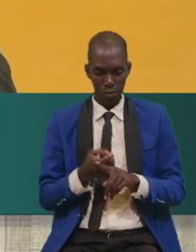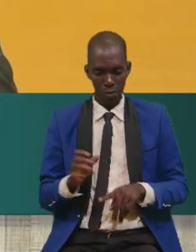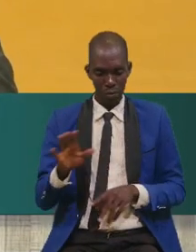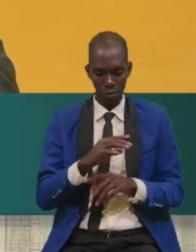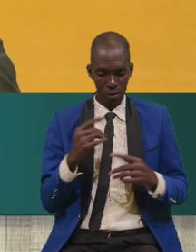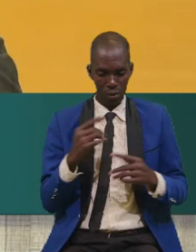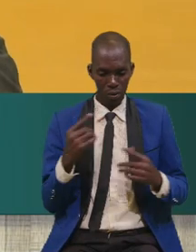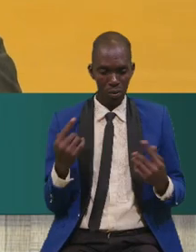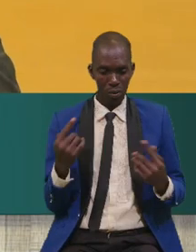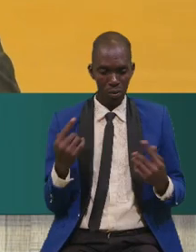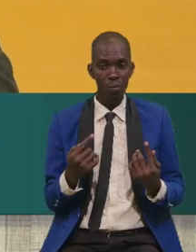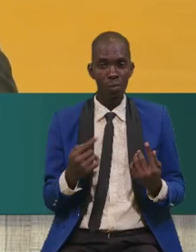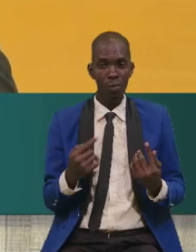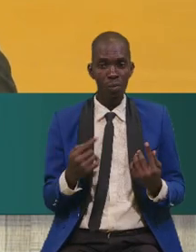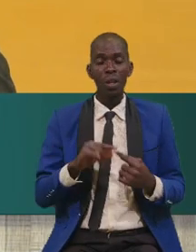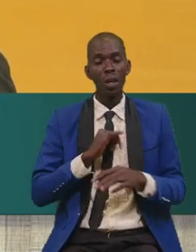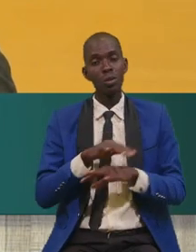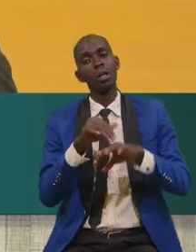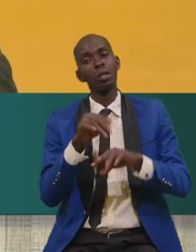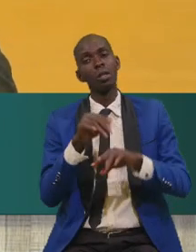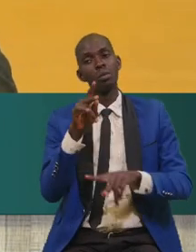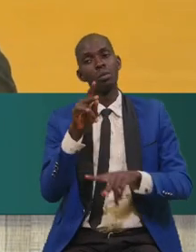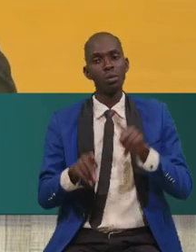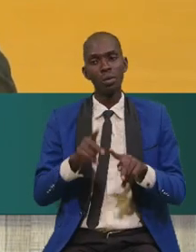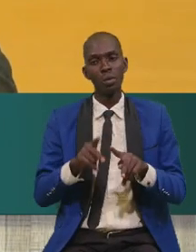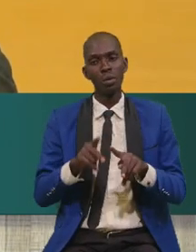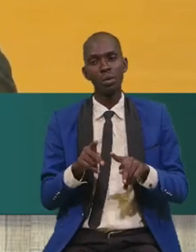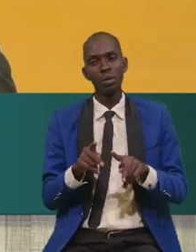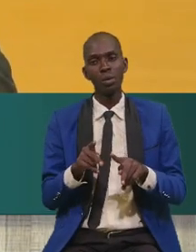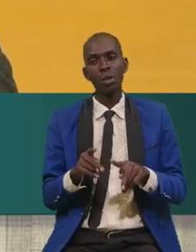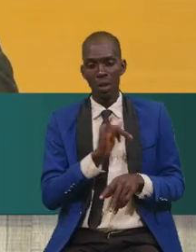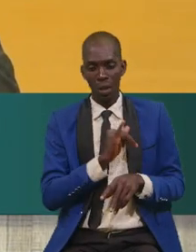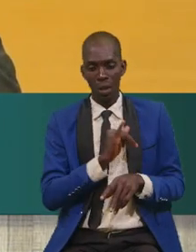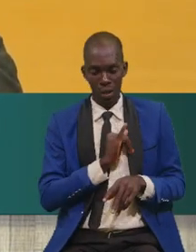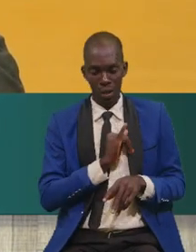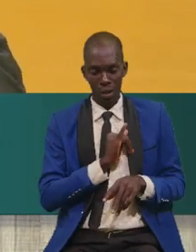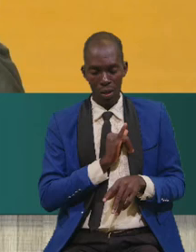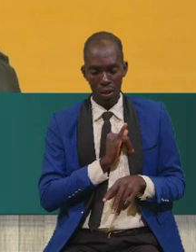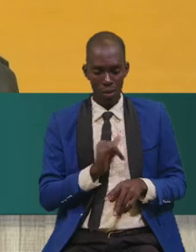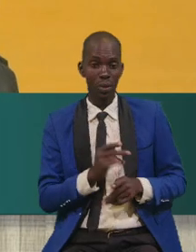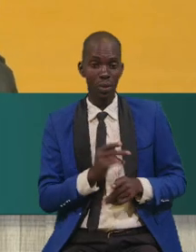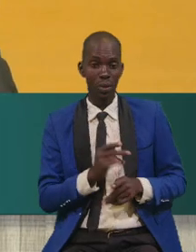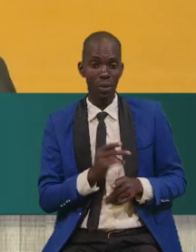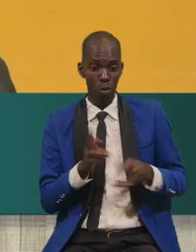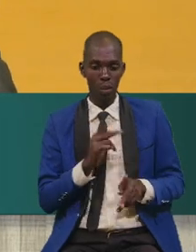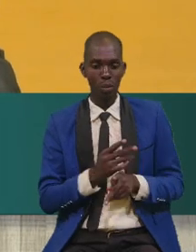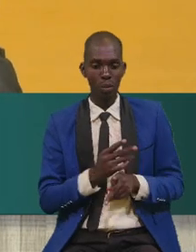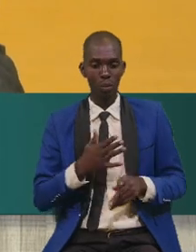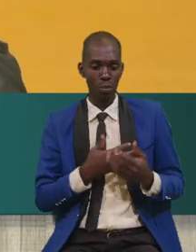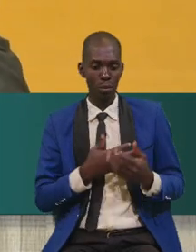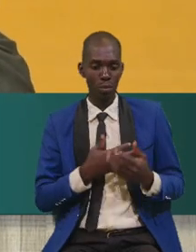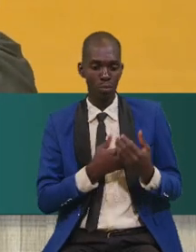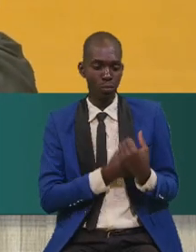at them, I retained my boldness. I retained my ability to